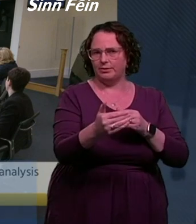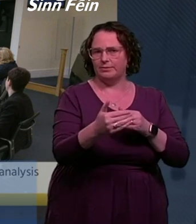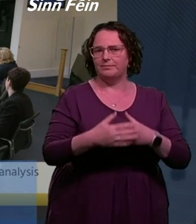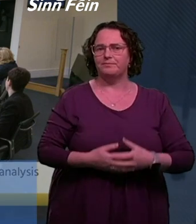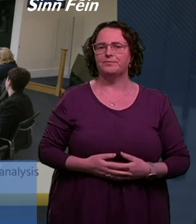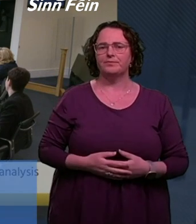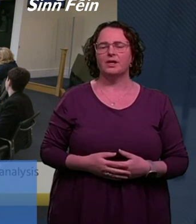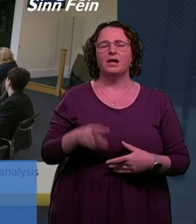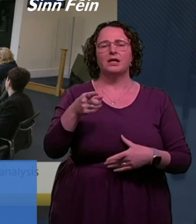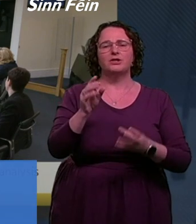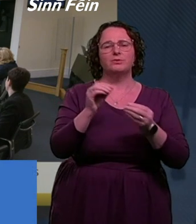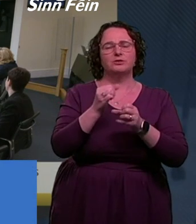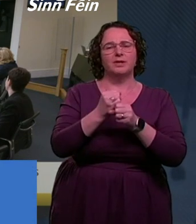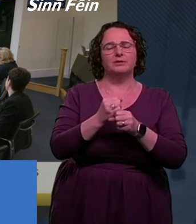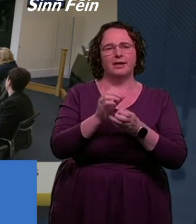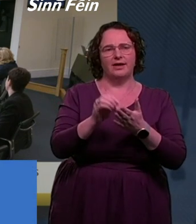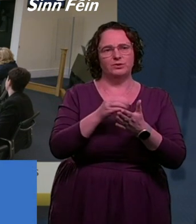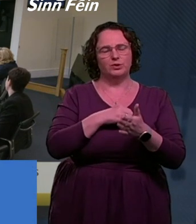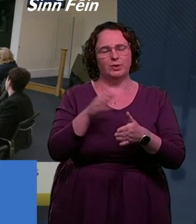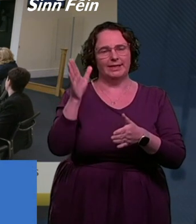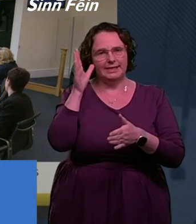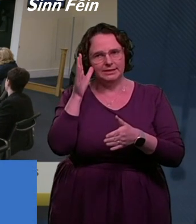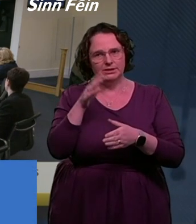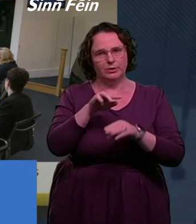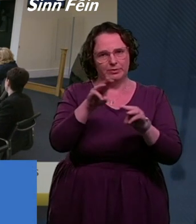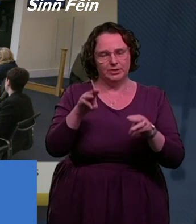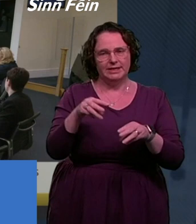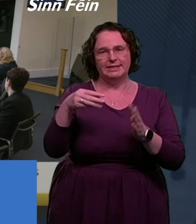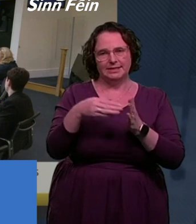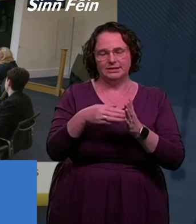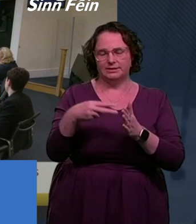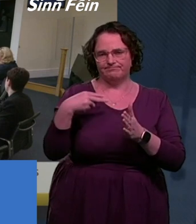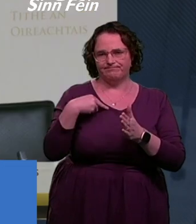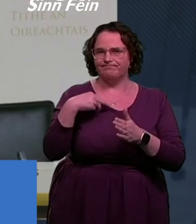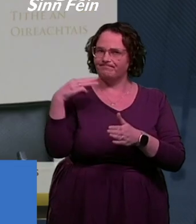about having to listen to people, you know, we completely agree with you. It's so important.